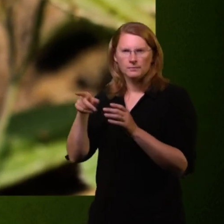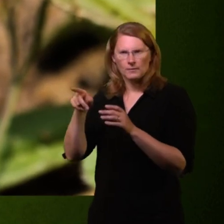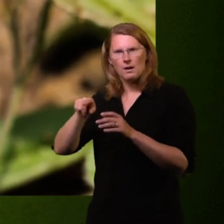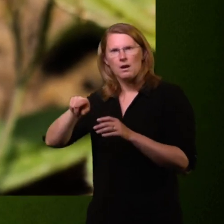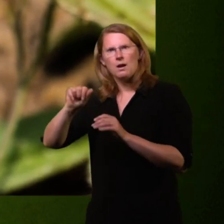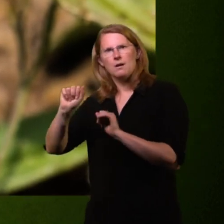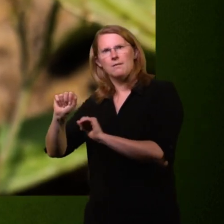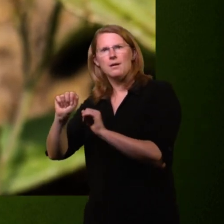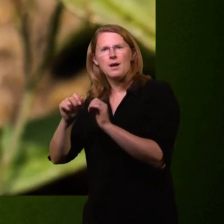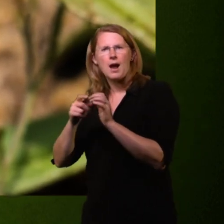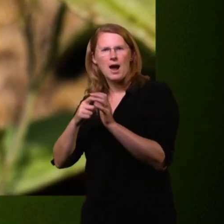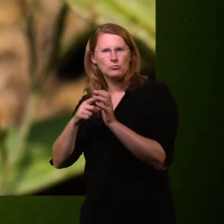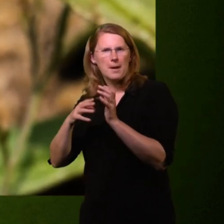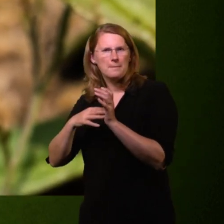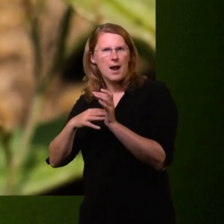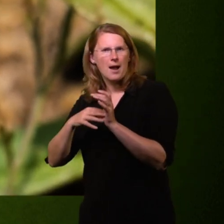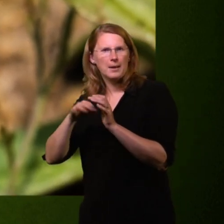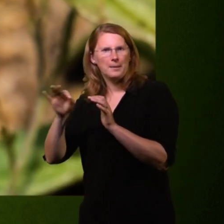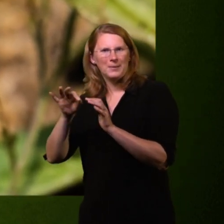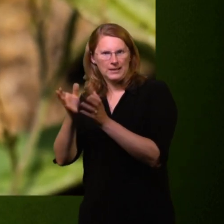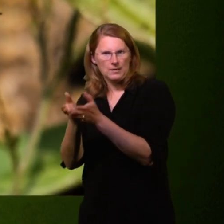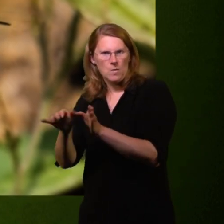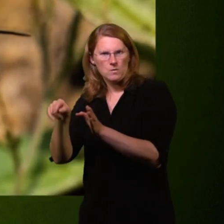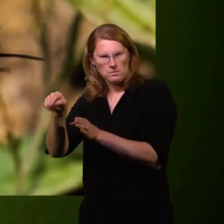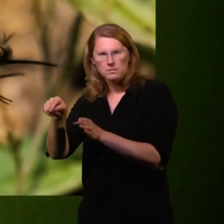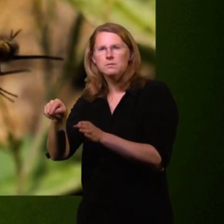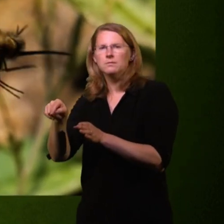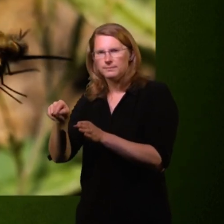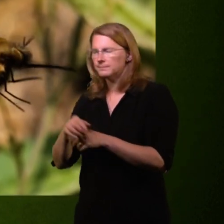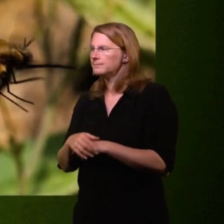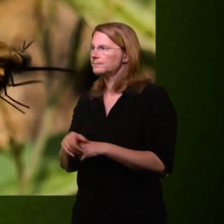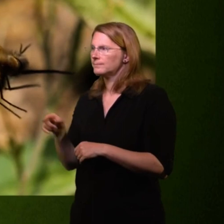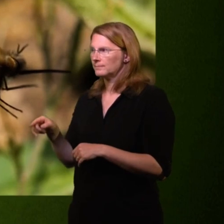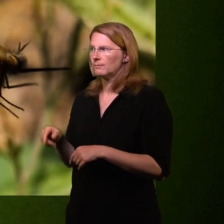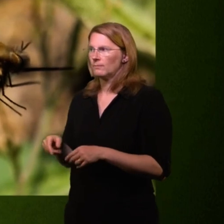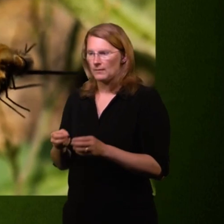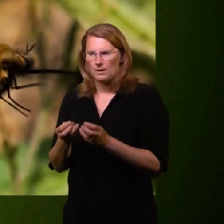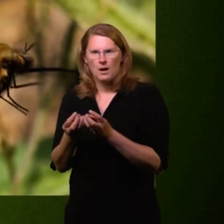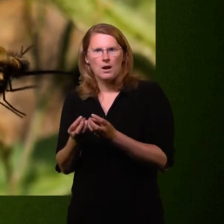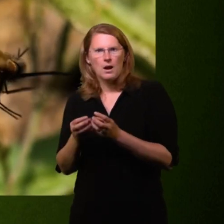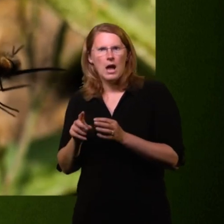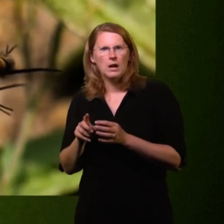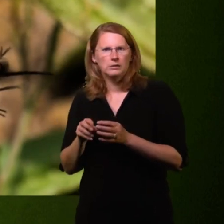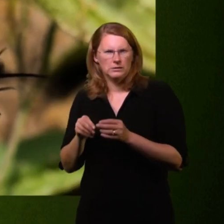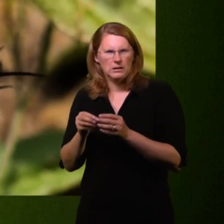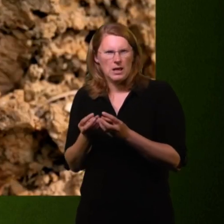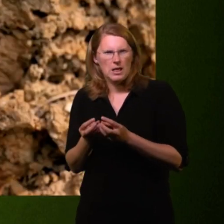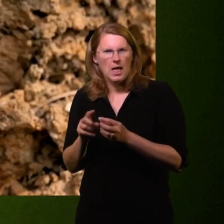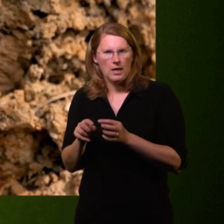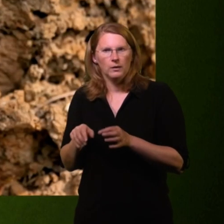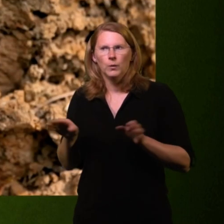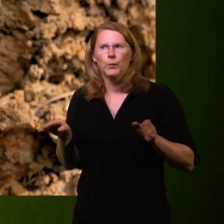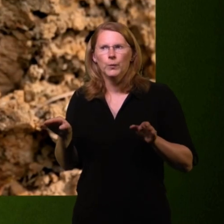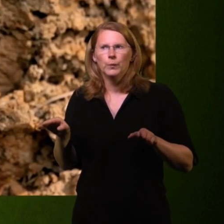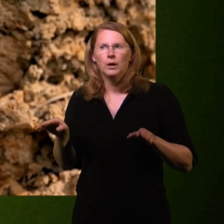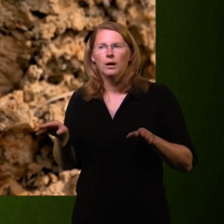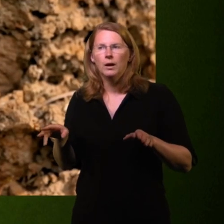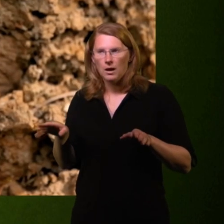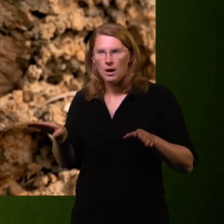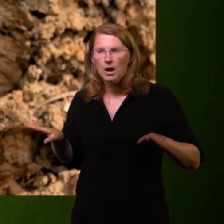in, hovering at the entrance of the mining bee's nest hole, a rear end laden with